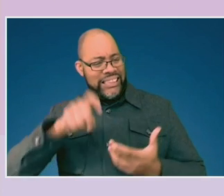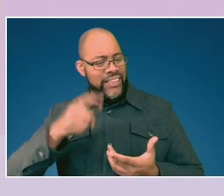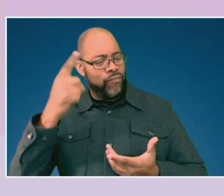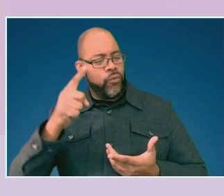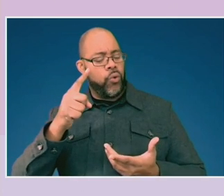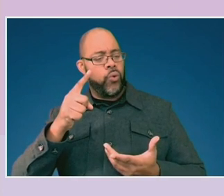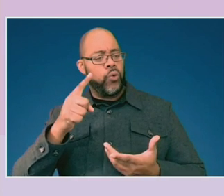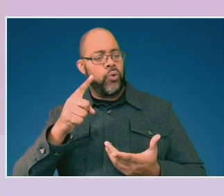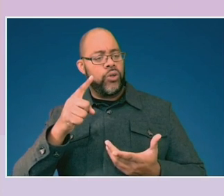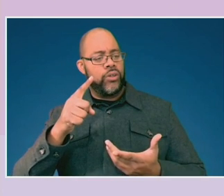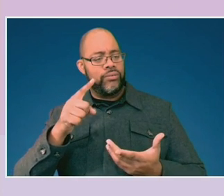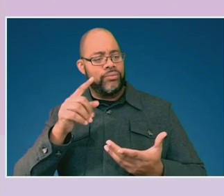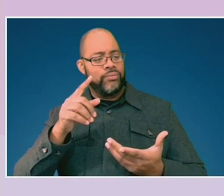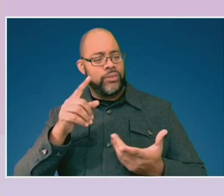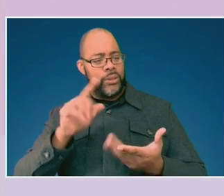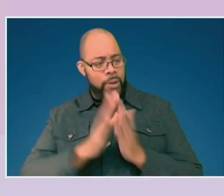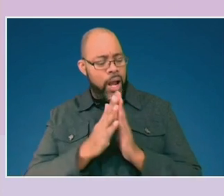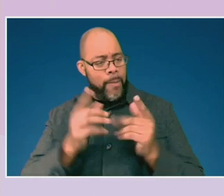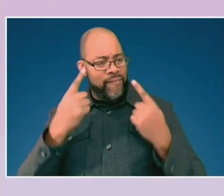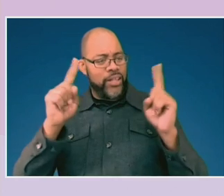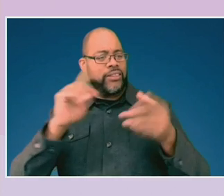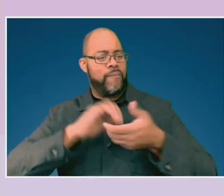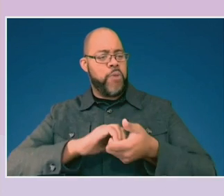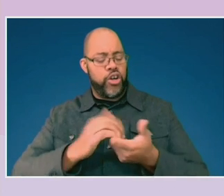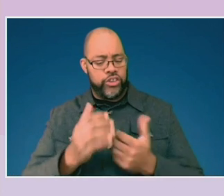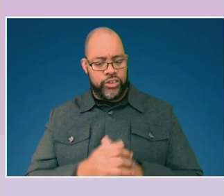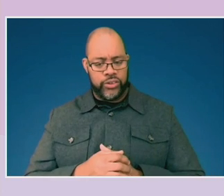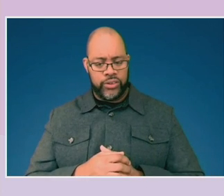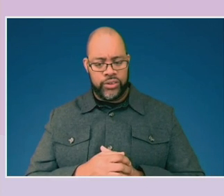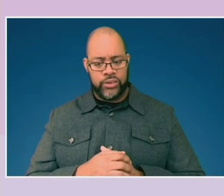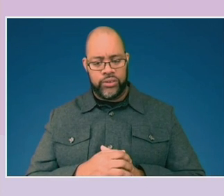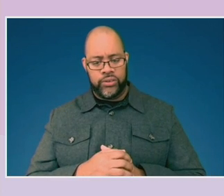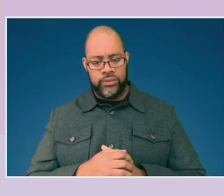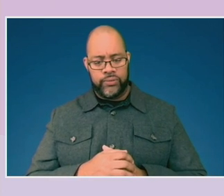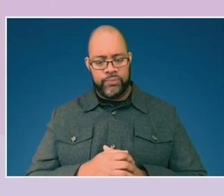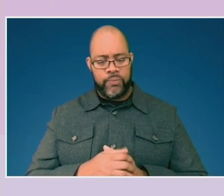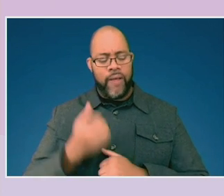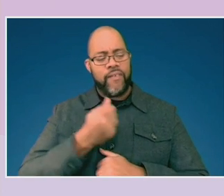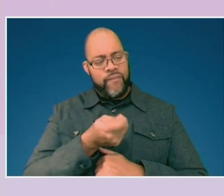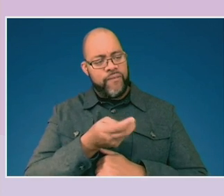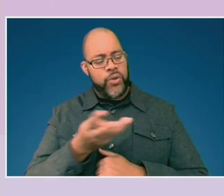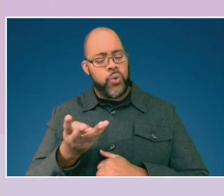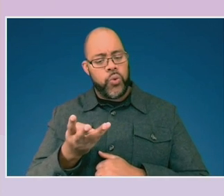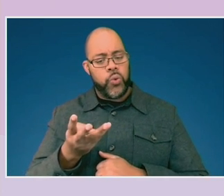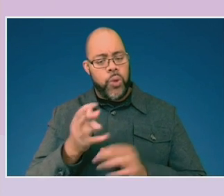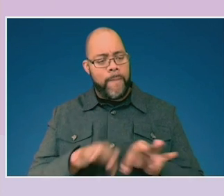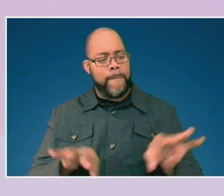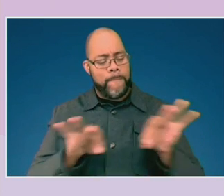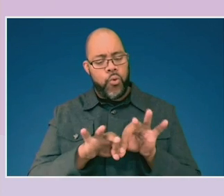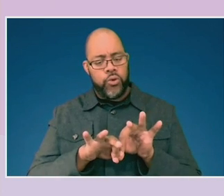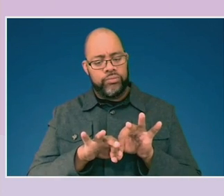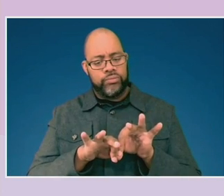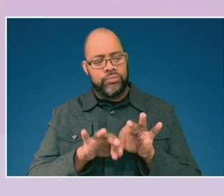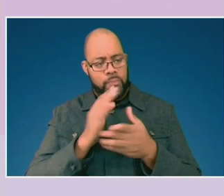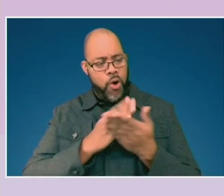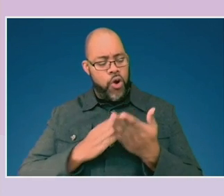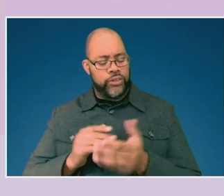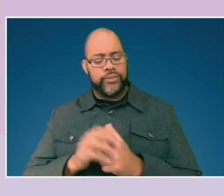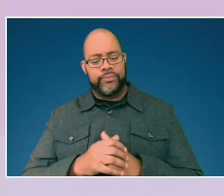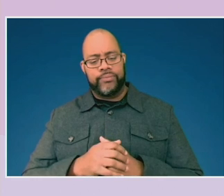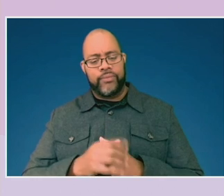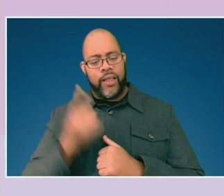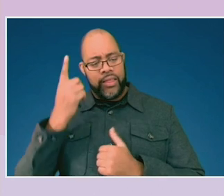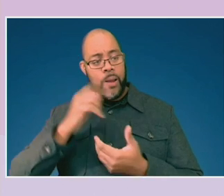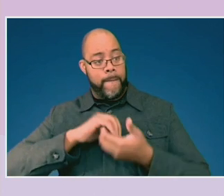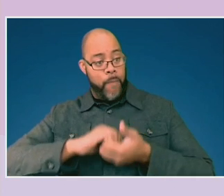to be effective partners in this work? I think there's a couple of important components. I mean, I think